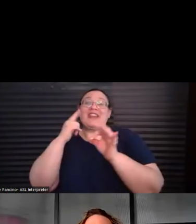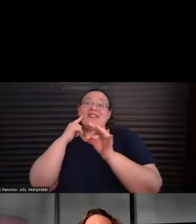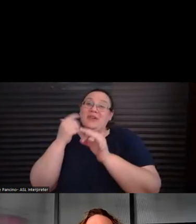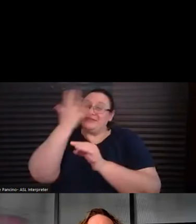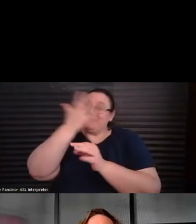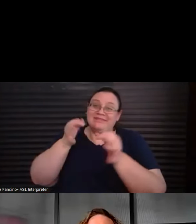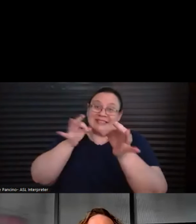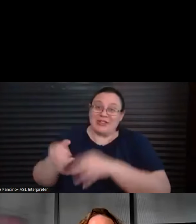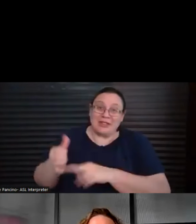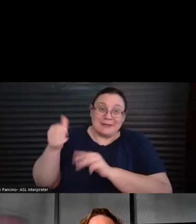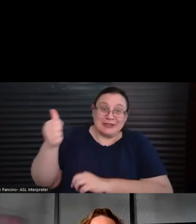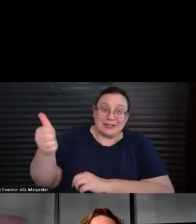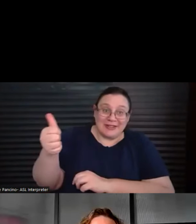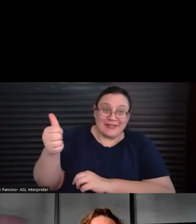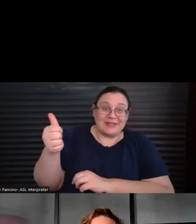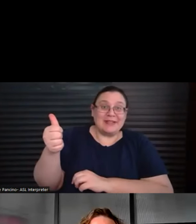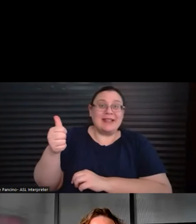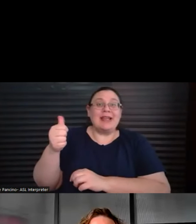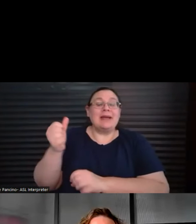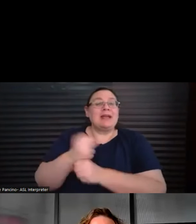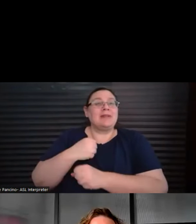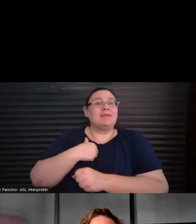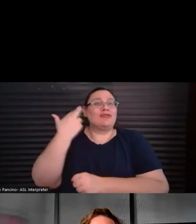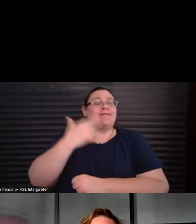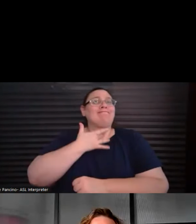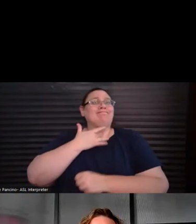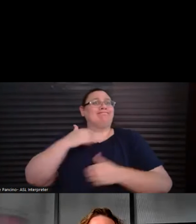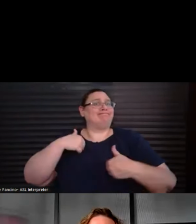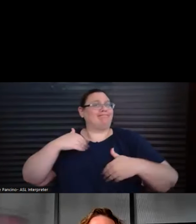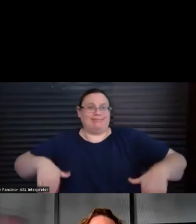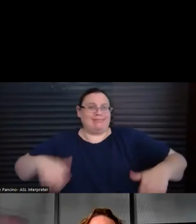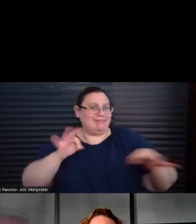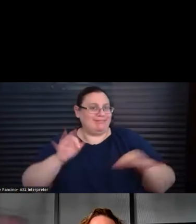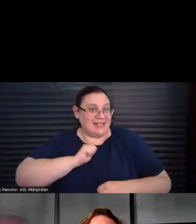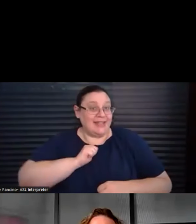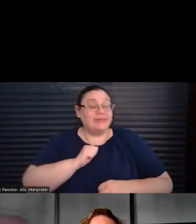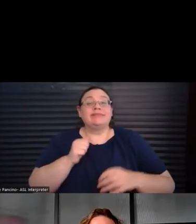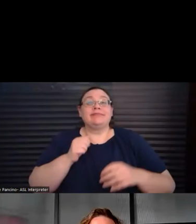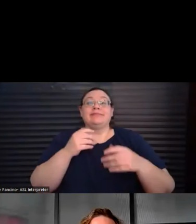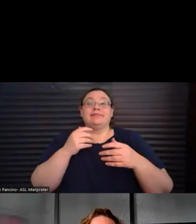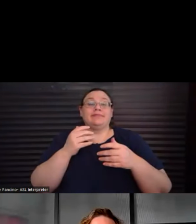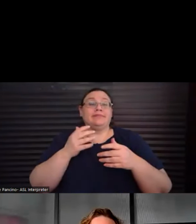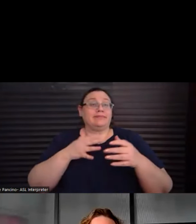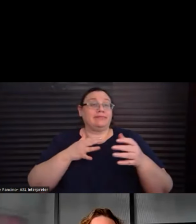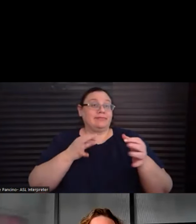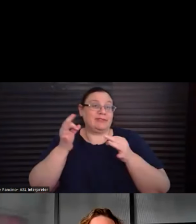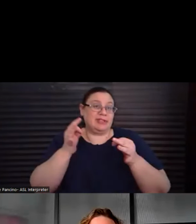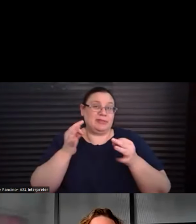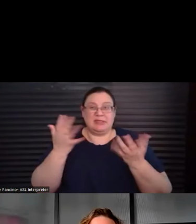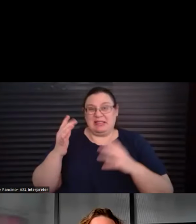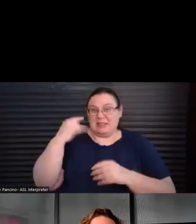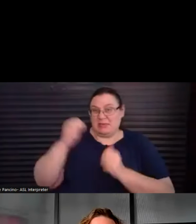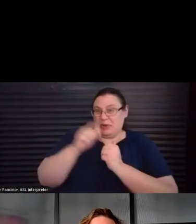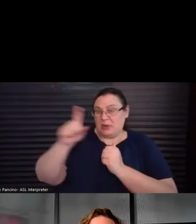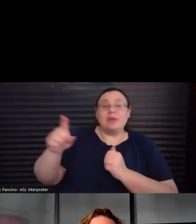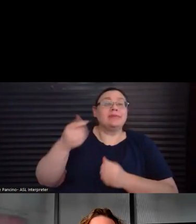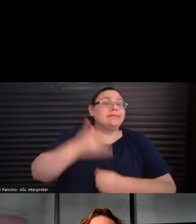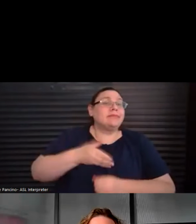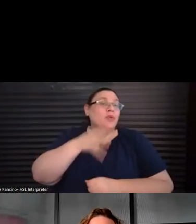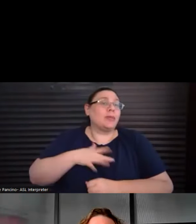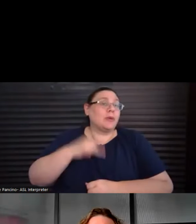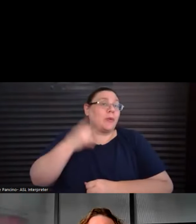You made me realize I did not do that. I am, my description kind of sounds like yours. I'm a white woman with curly brown